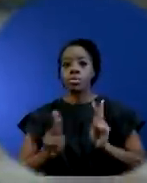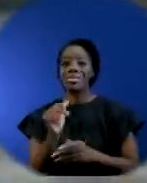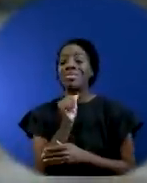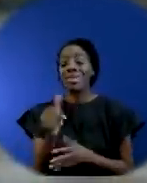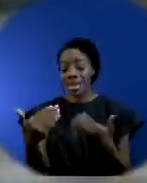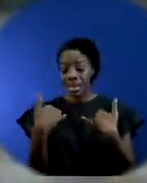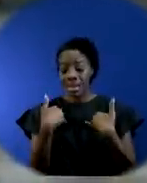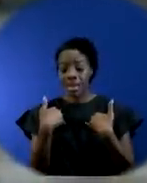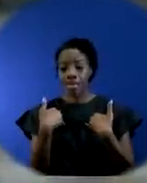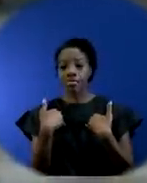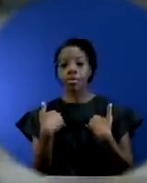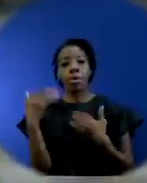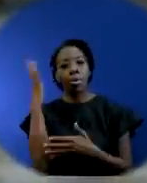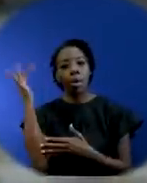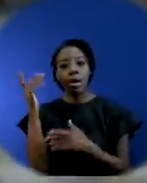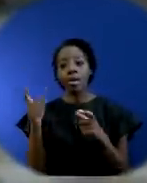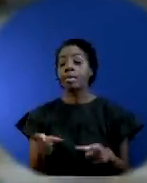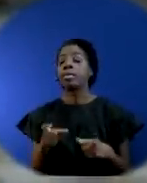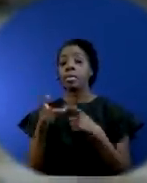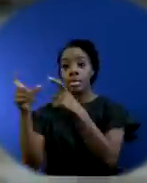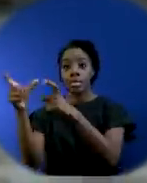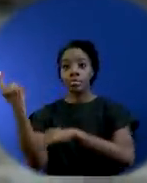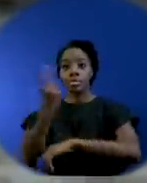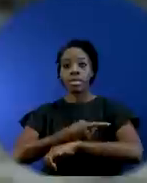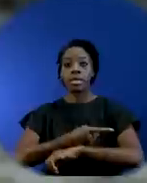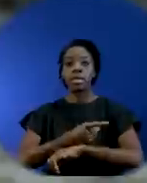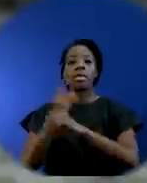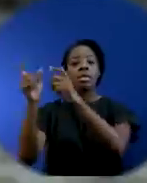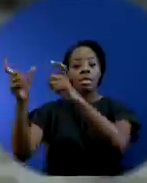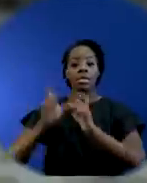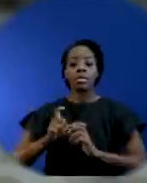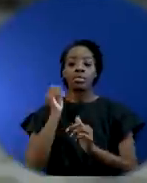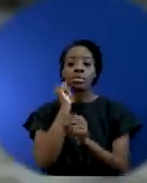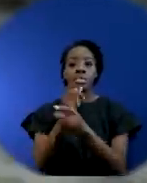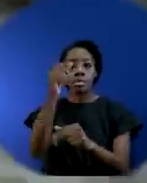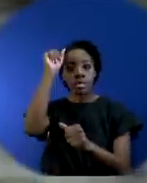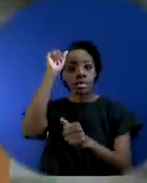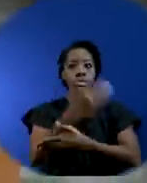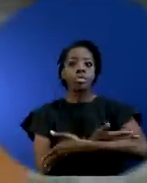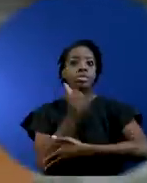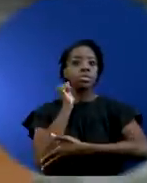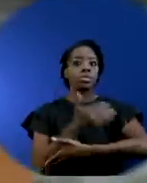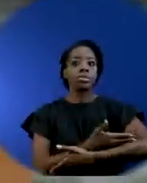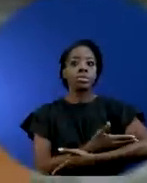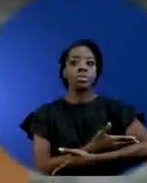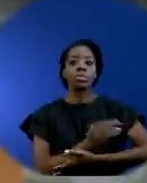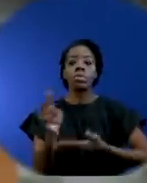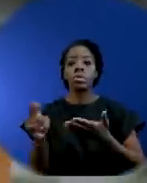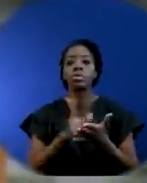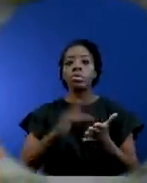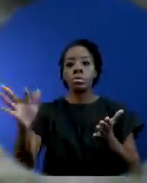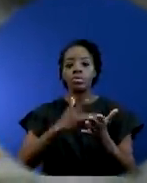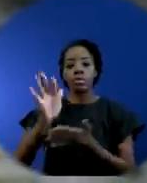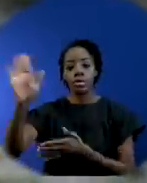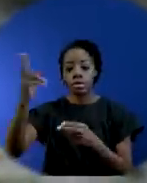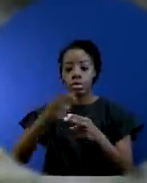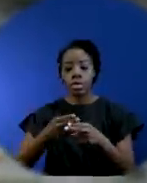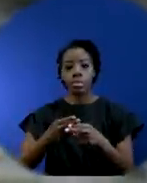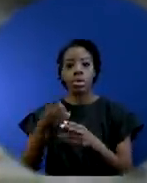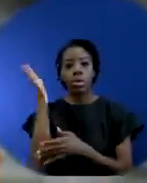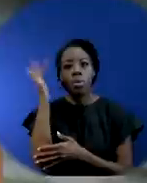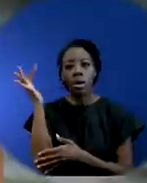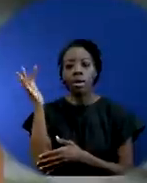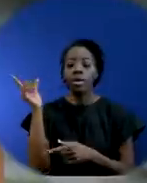they give today. Return to your sons and daughters as you see fit, and we will glorify your name because we recognize afresh that we